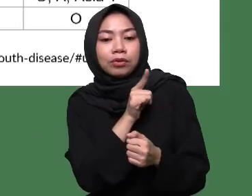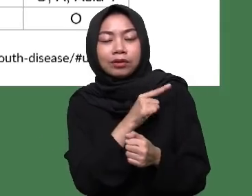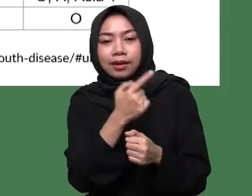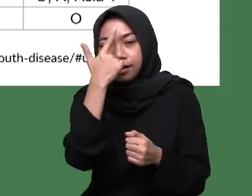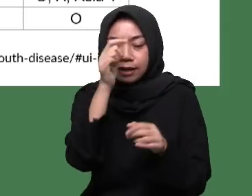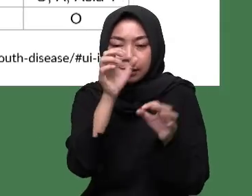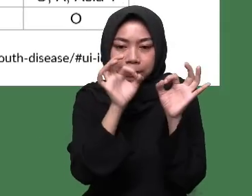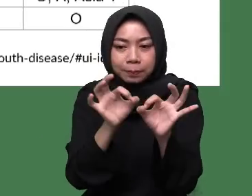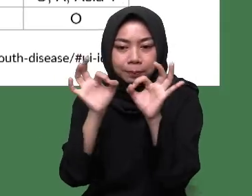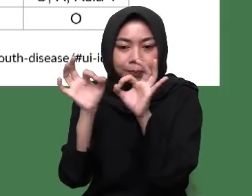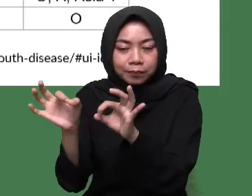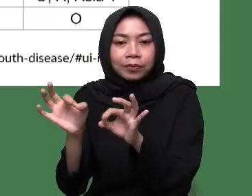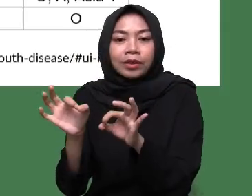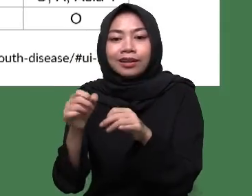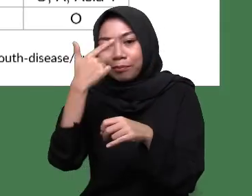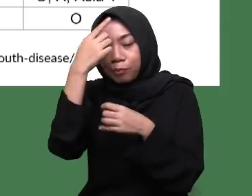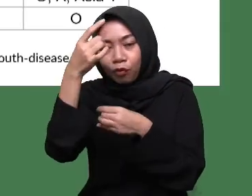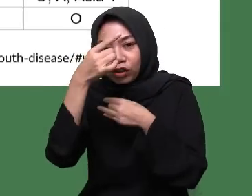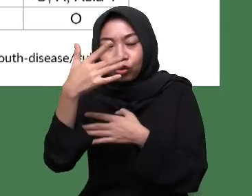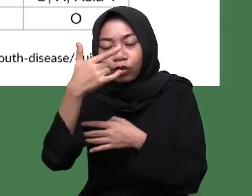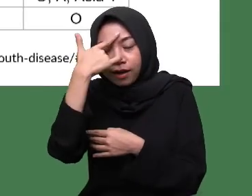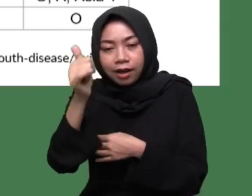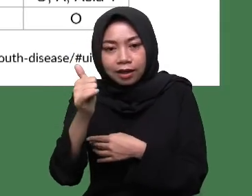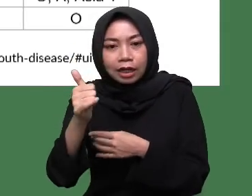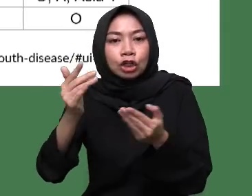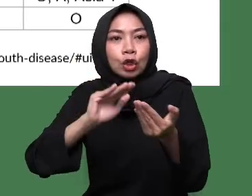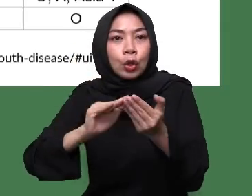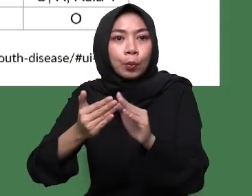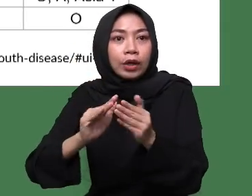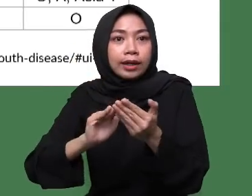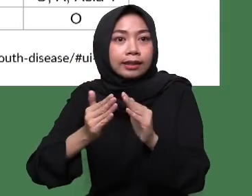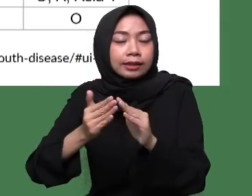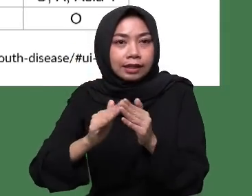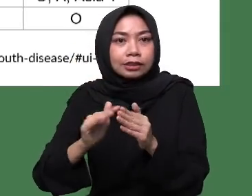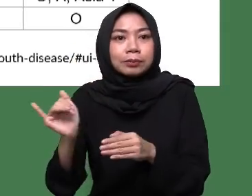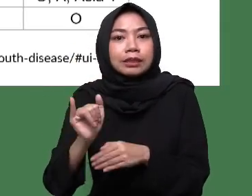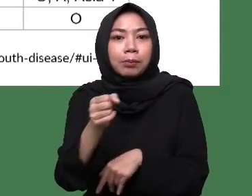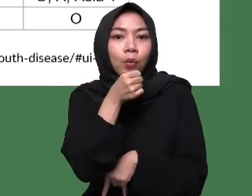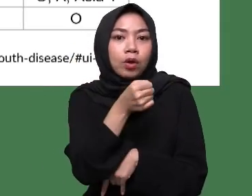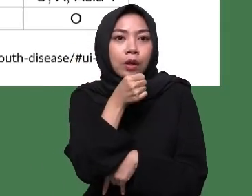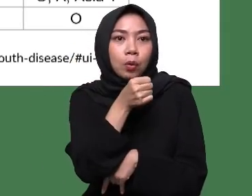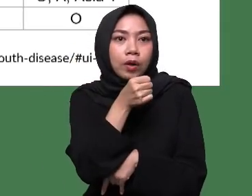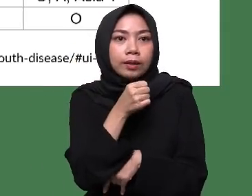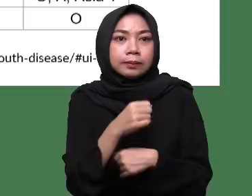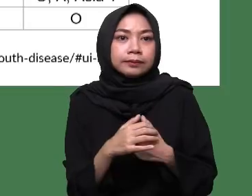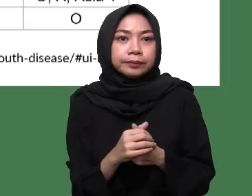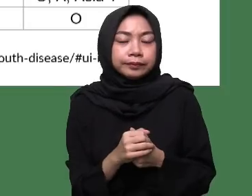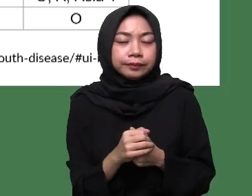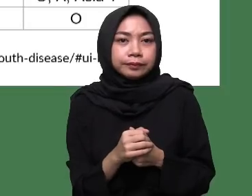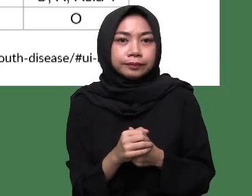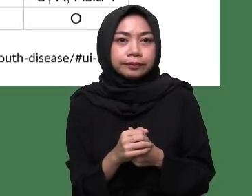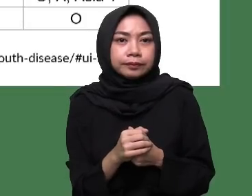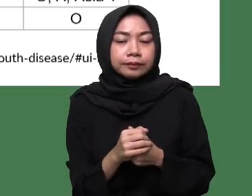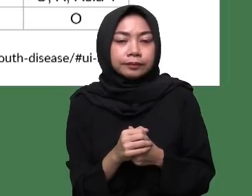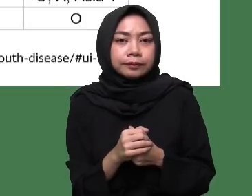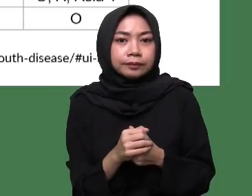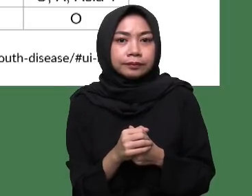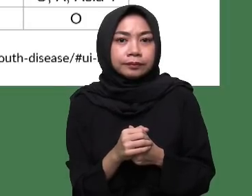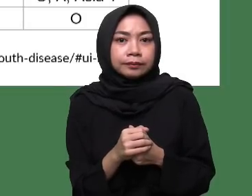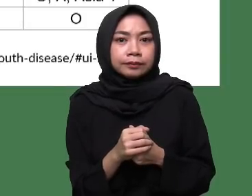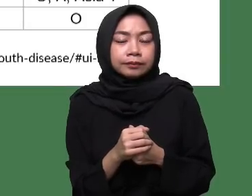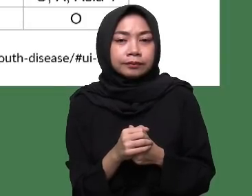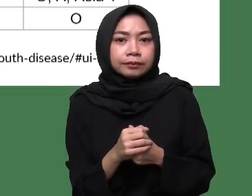experts, associations, community elements, and the media. Following the establishment of the task